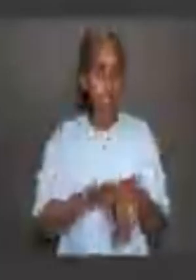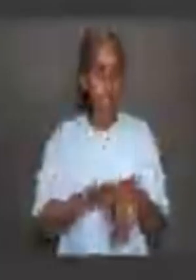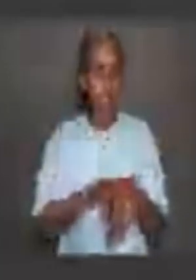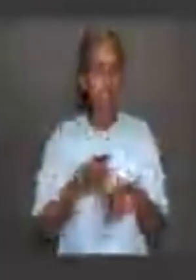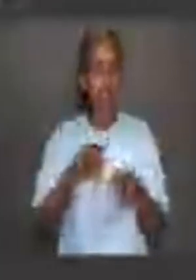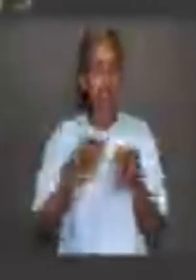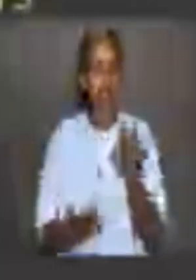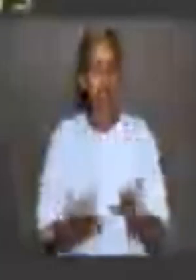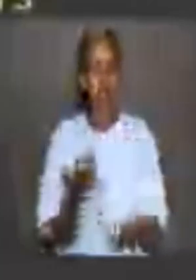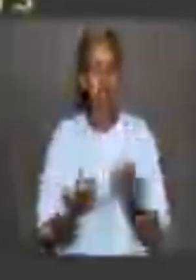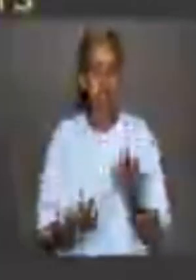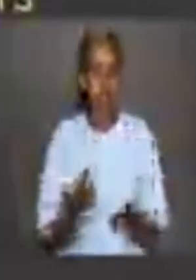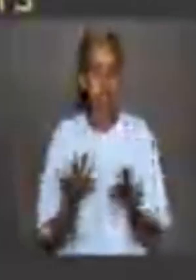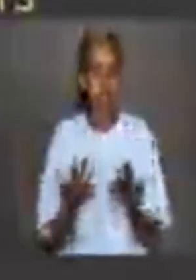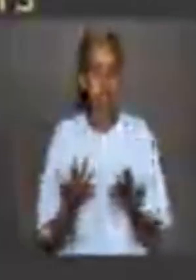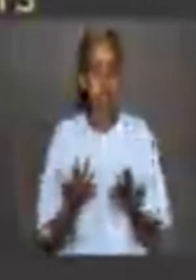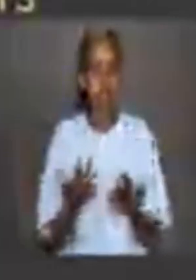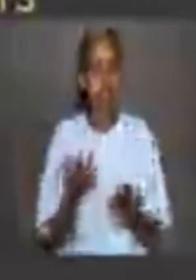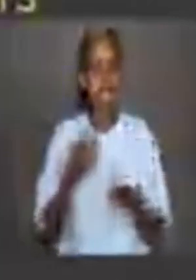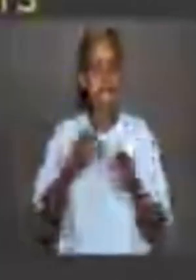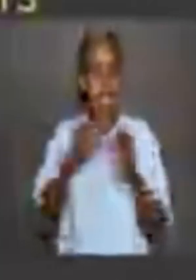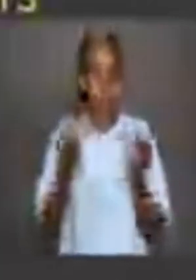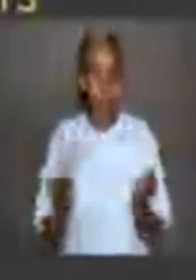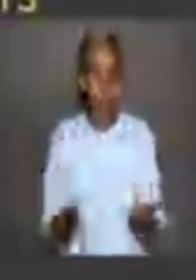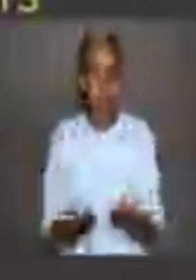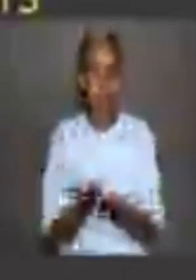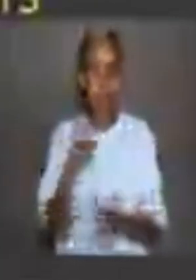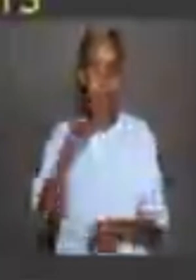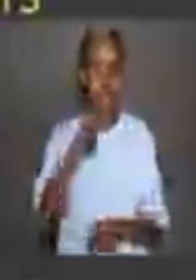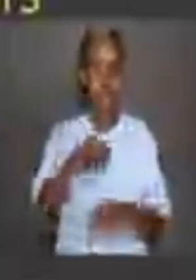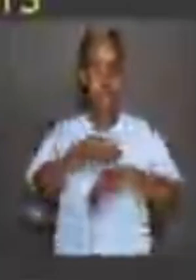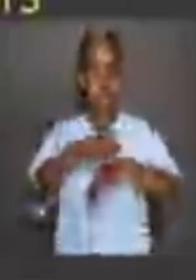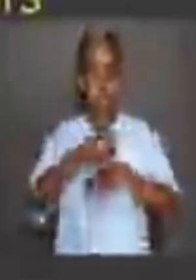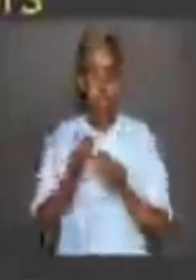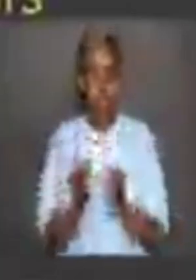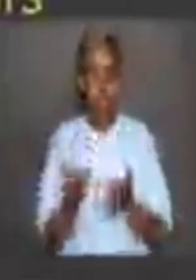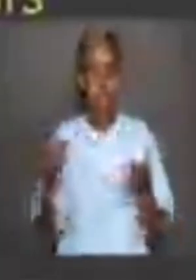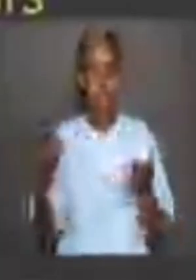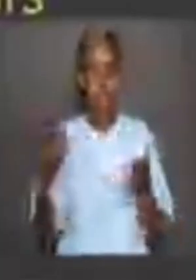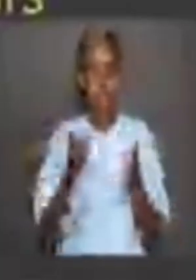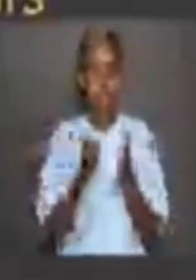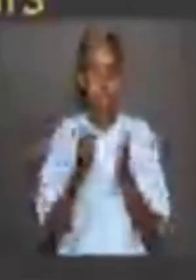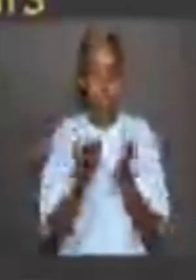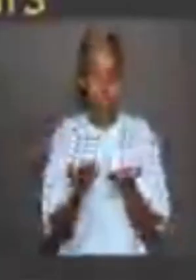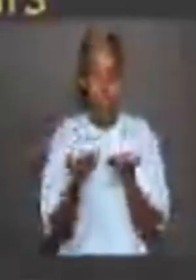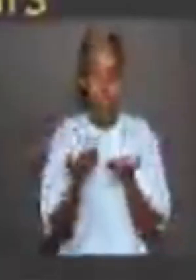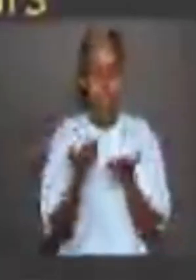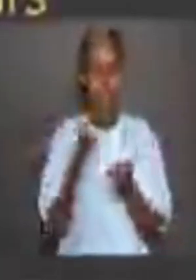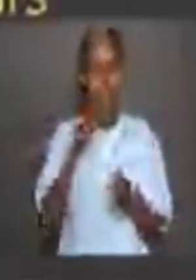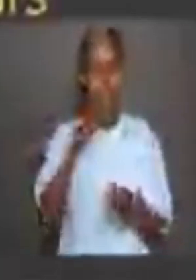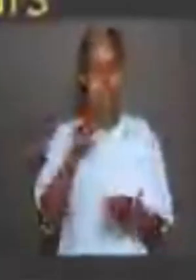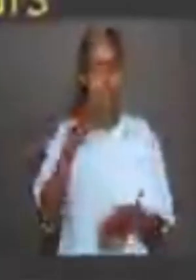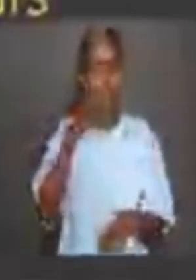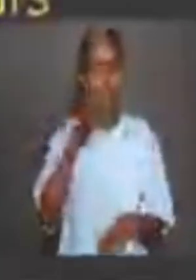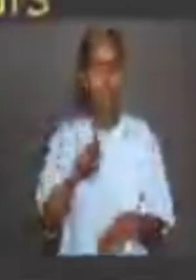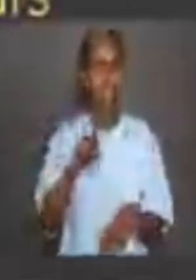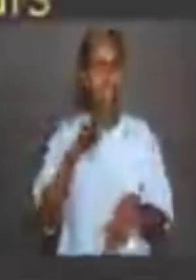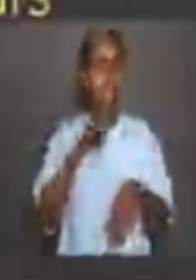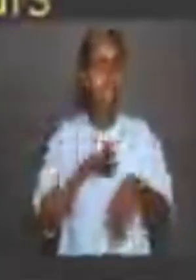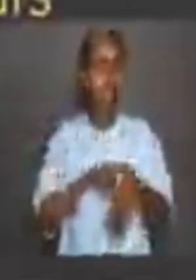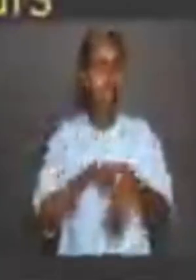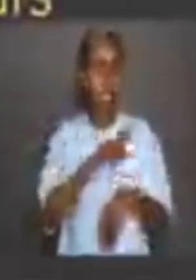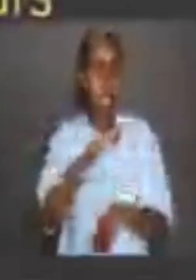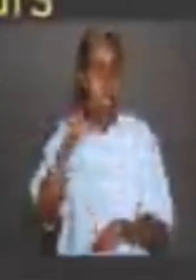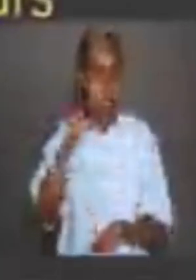oven. In the roaster, X boxes need 3 X hours, and